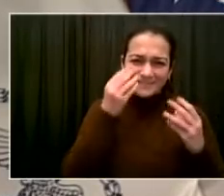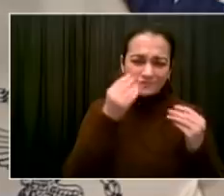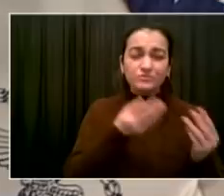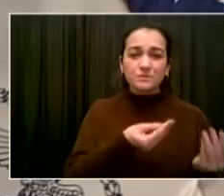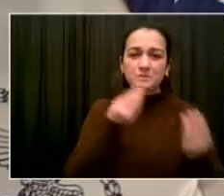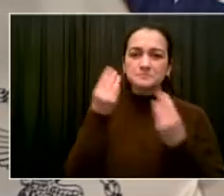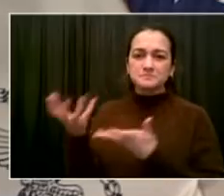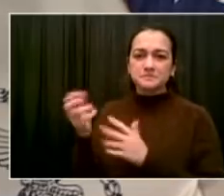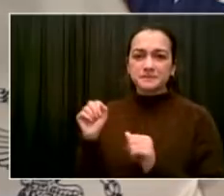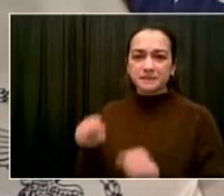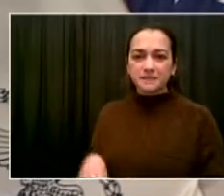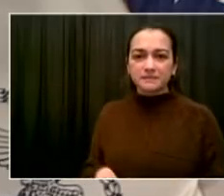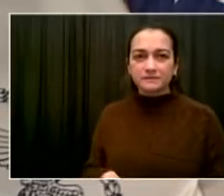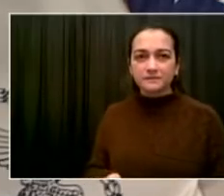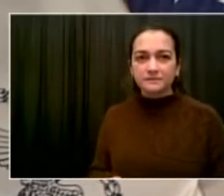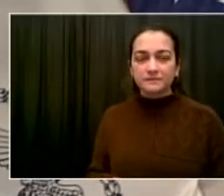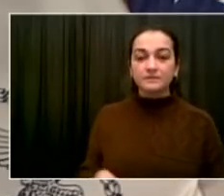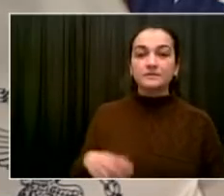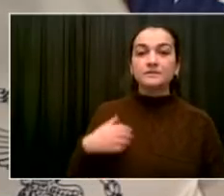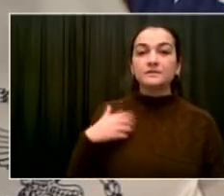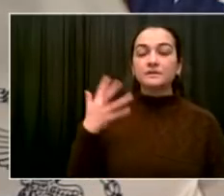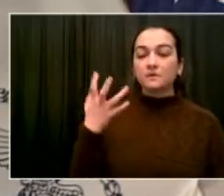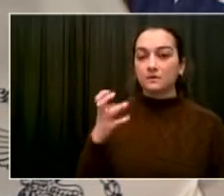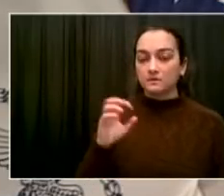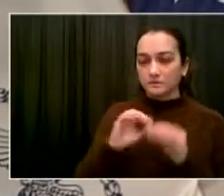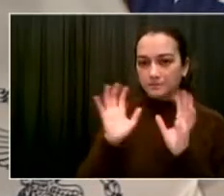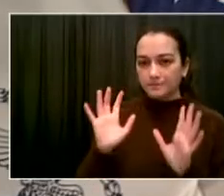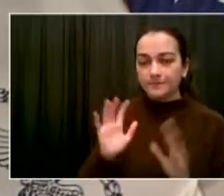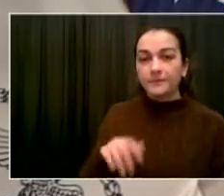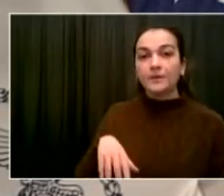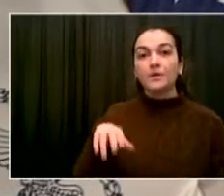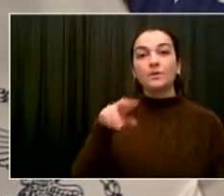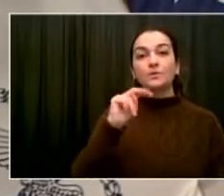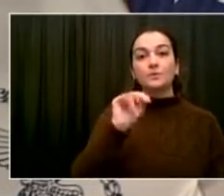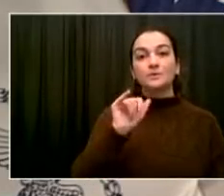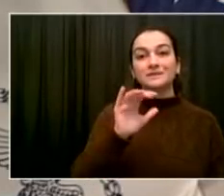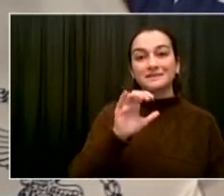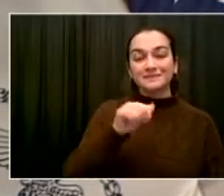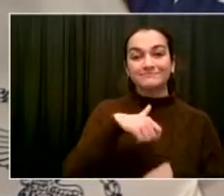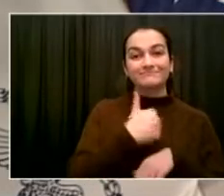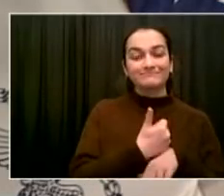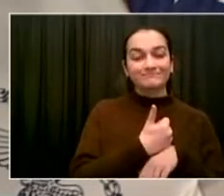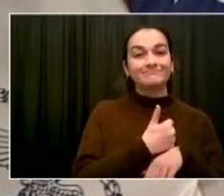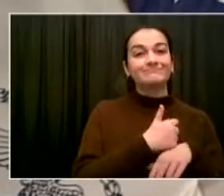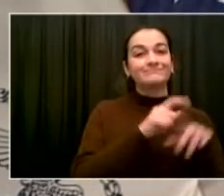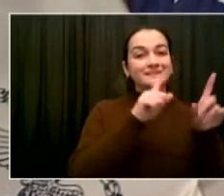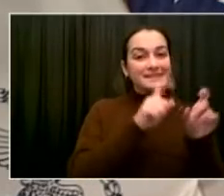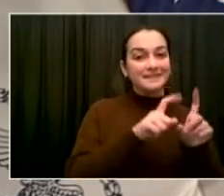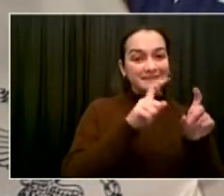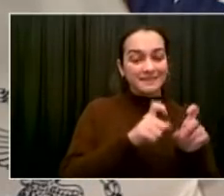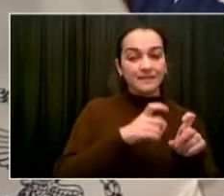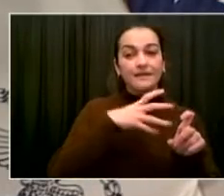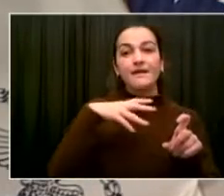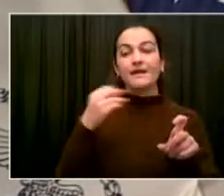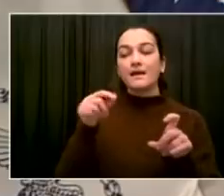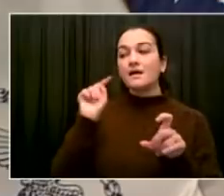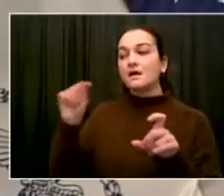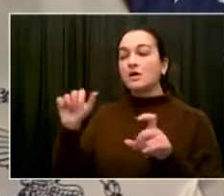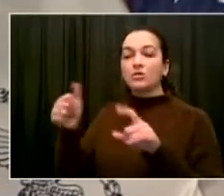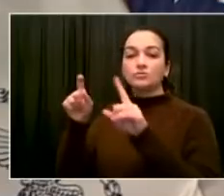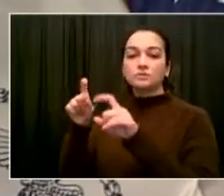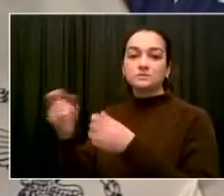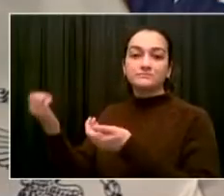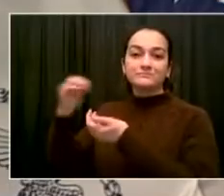versus run by contractors, but also I'm saying to you, Kevin, That should not be a distinction